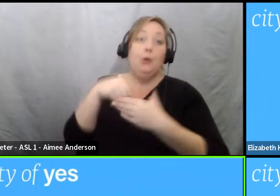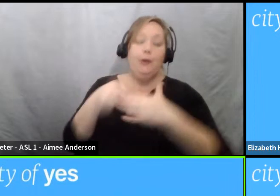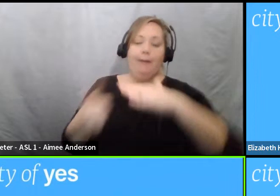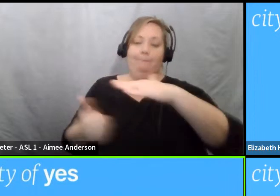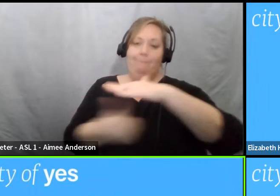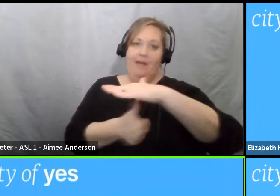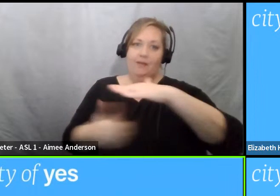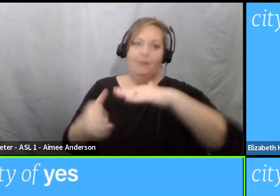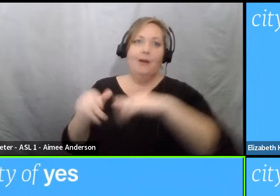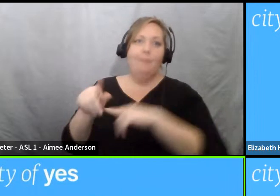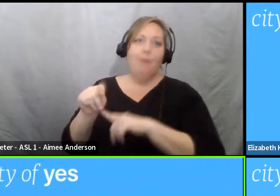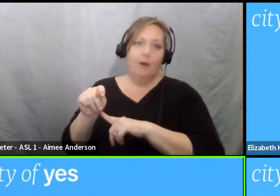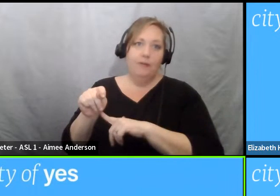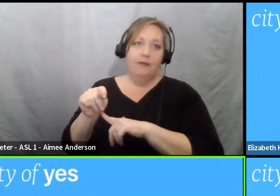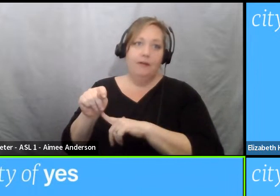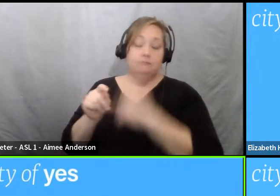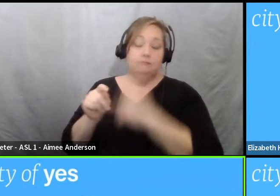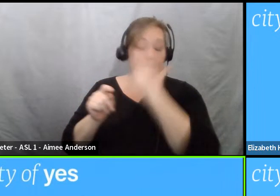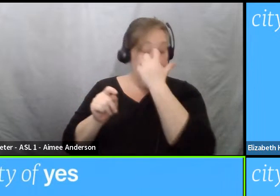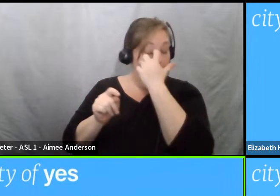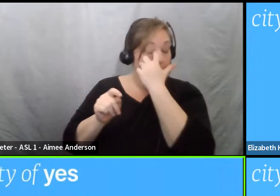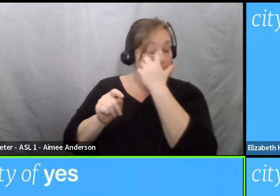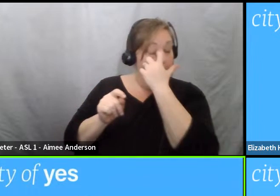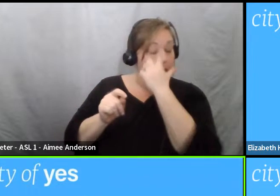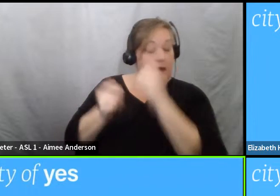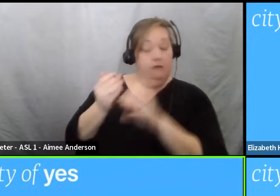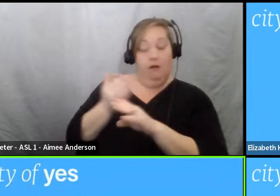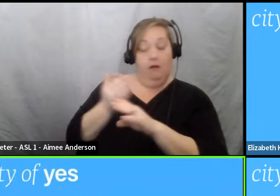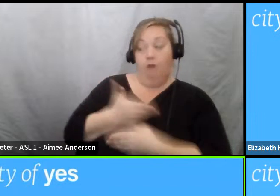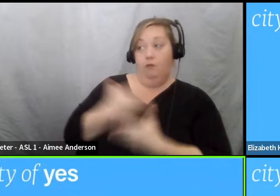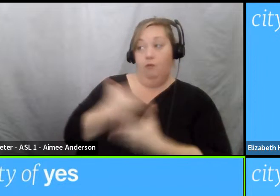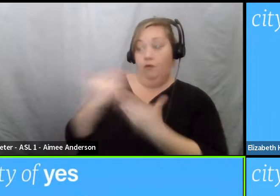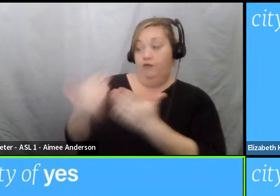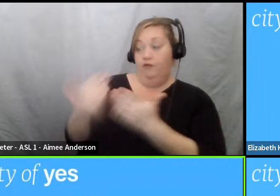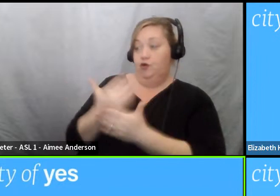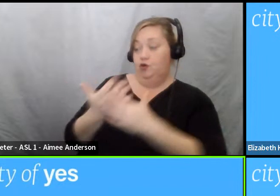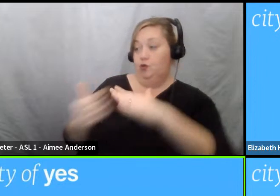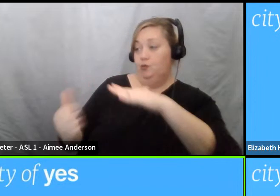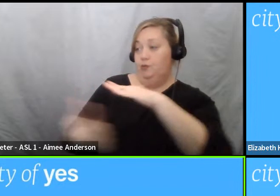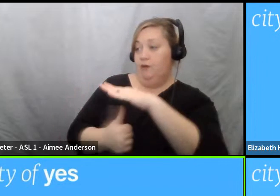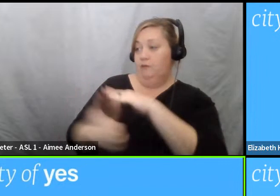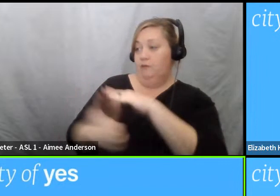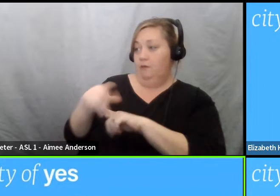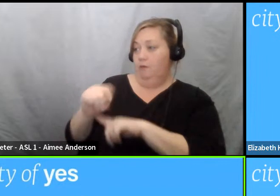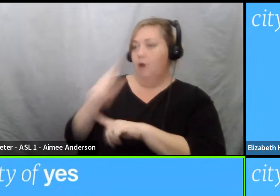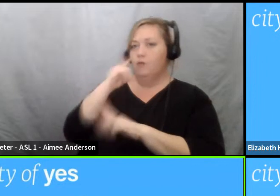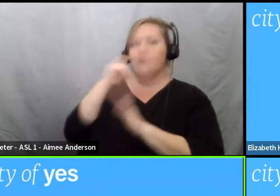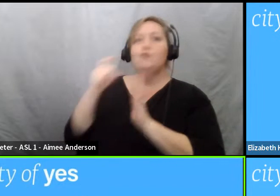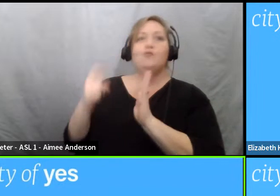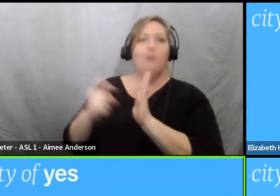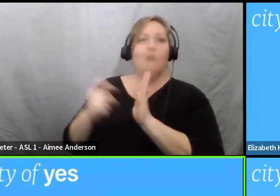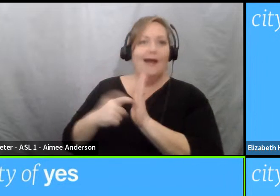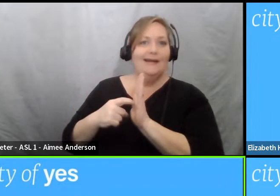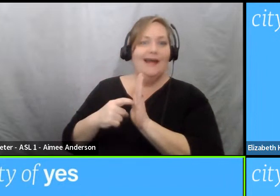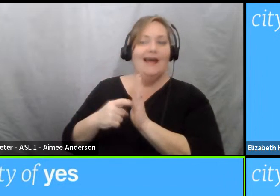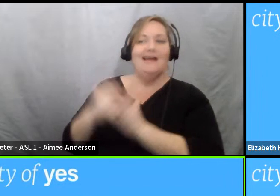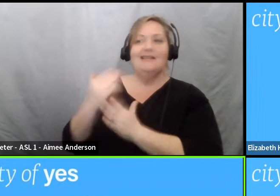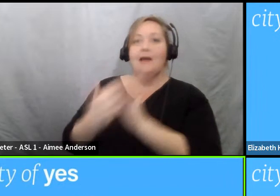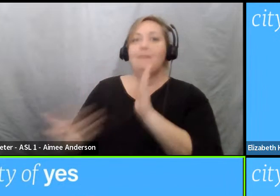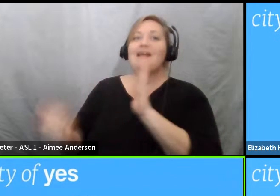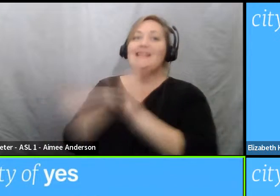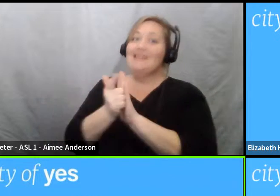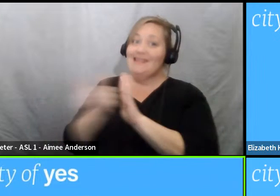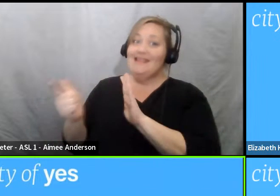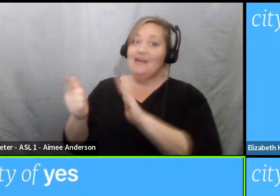There are, before I get into our proposals for new basement apartments, we recognize that existing illegal basement apartments